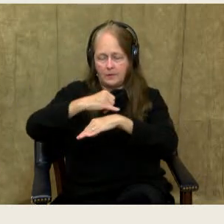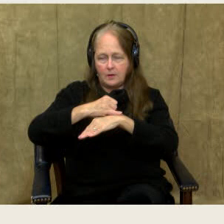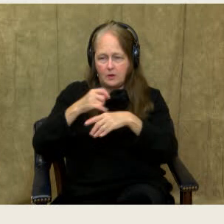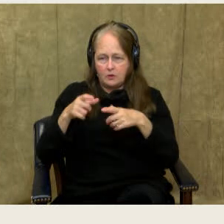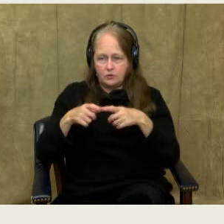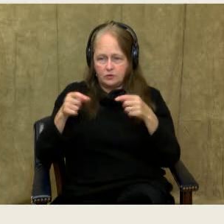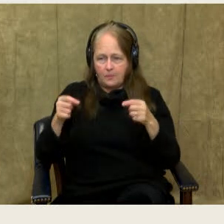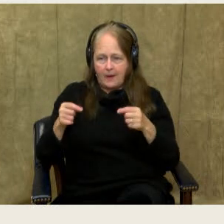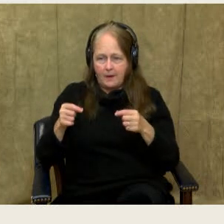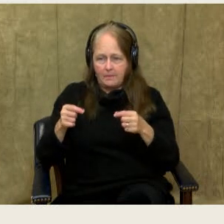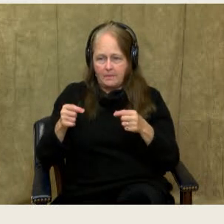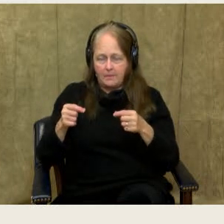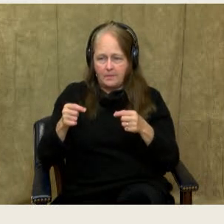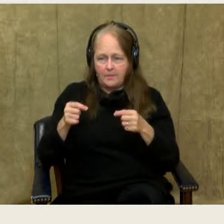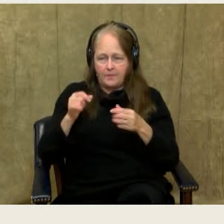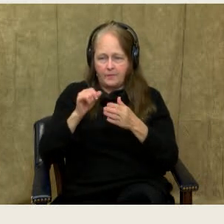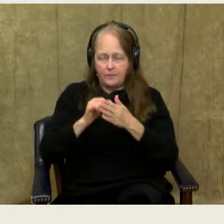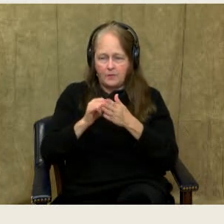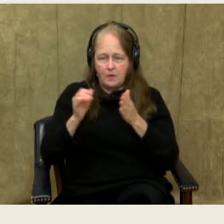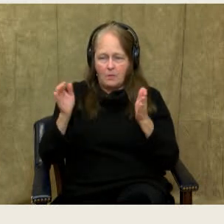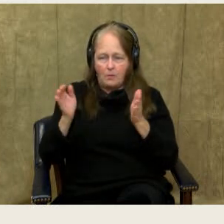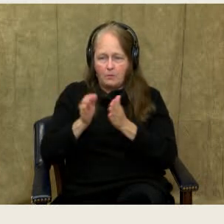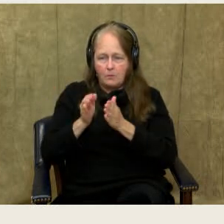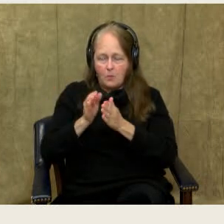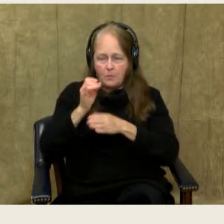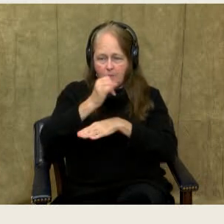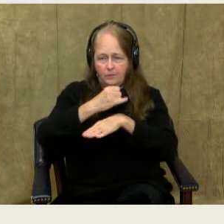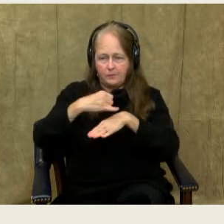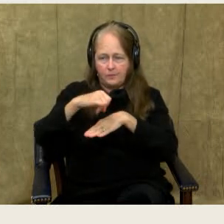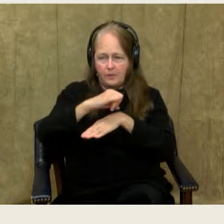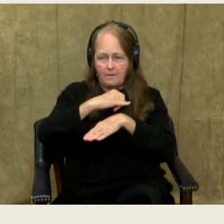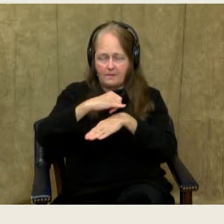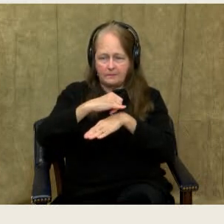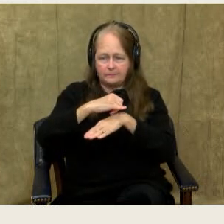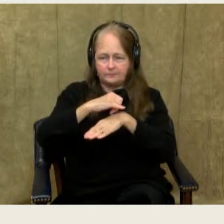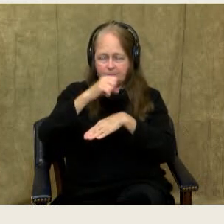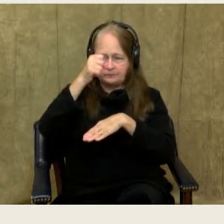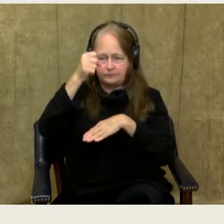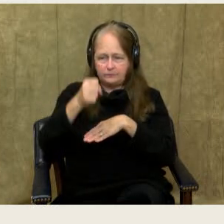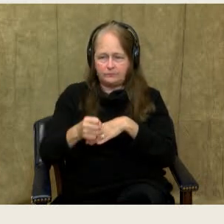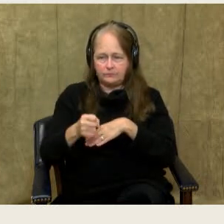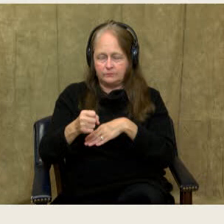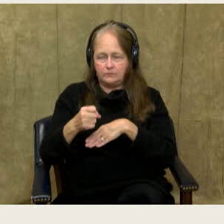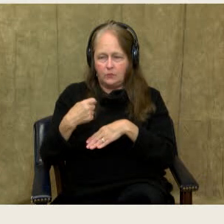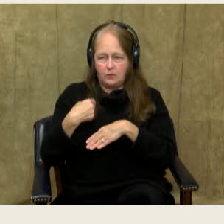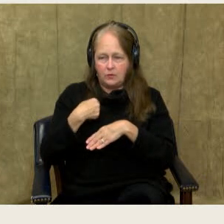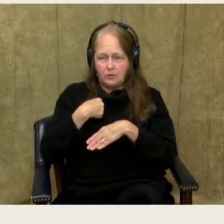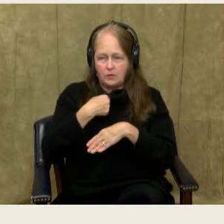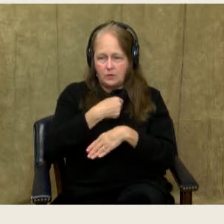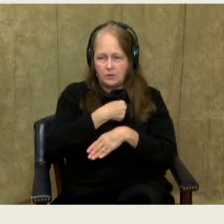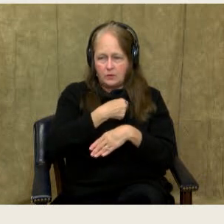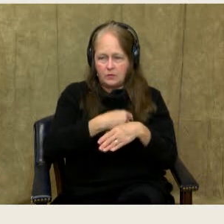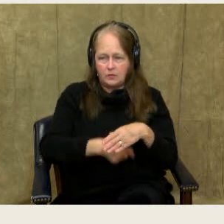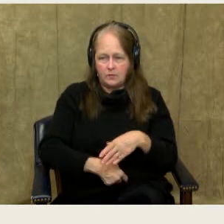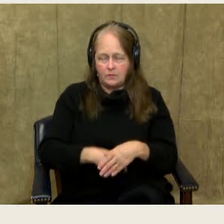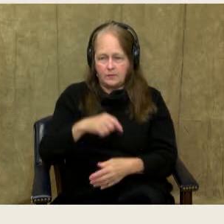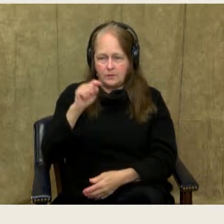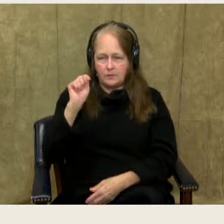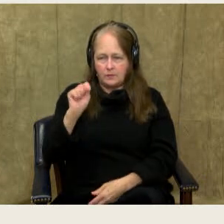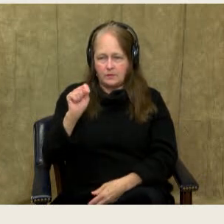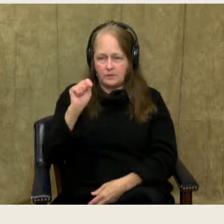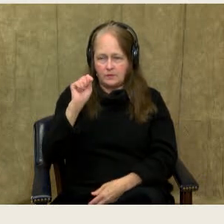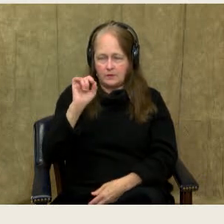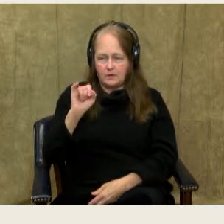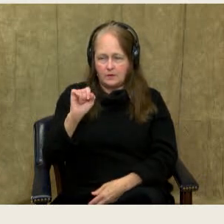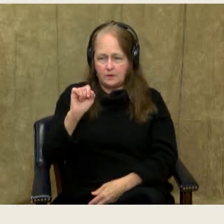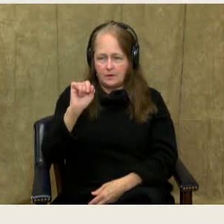Japan. And then the small island off the southeastern coast of China is Taiwan. Now you've noticed